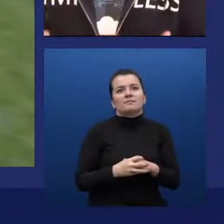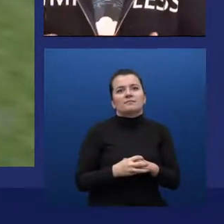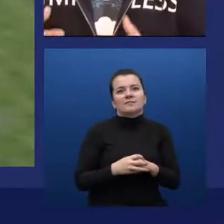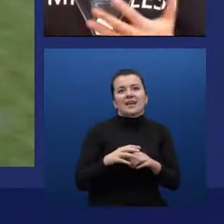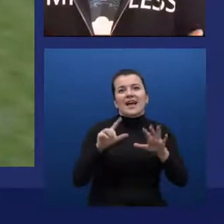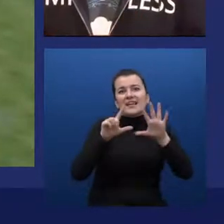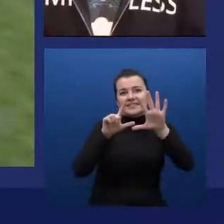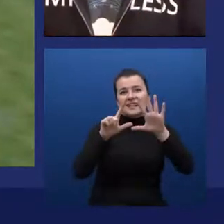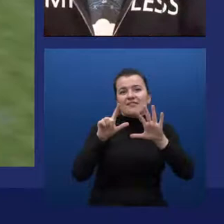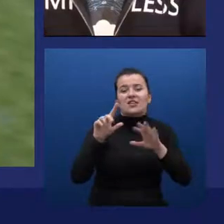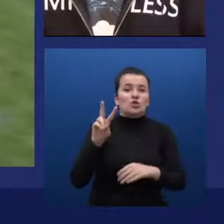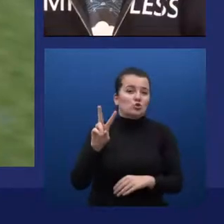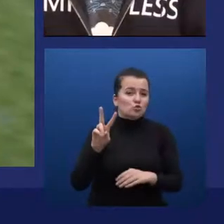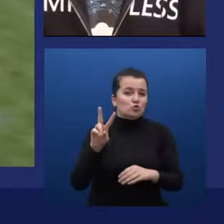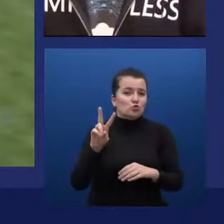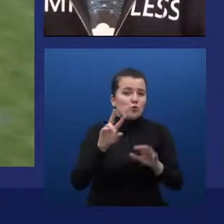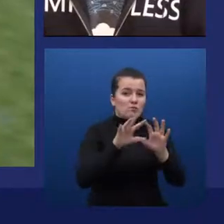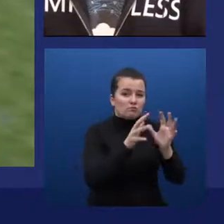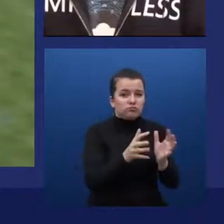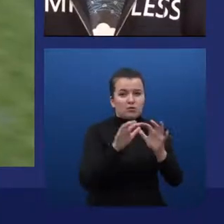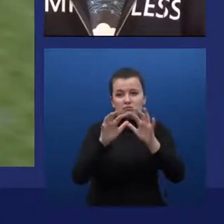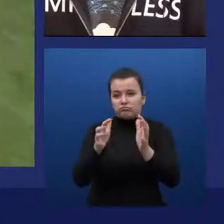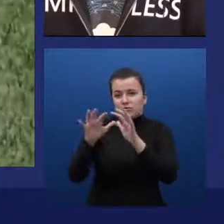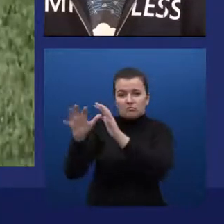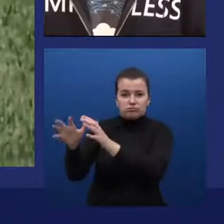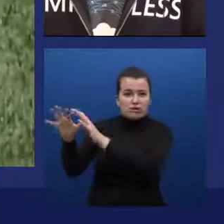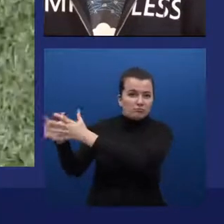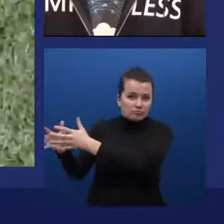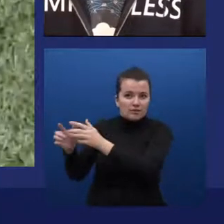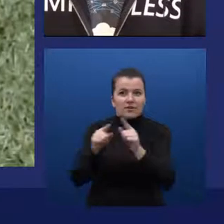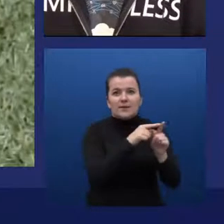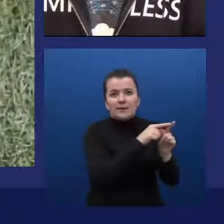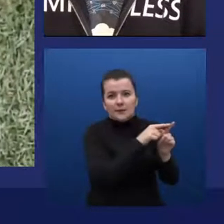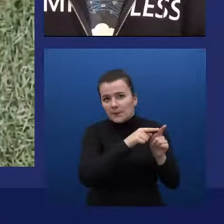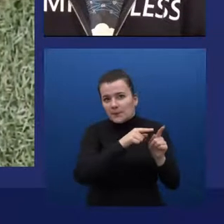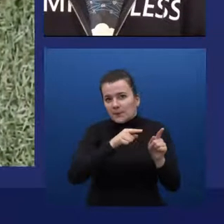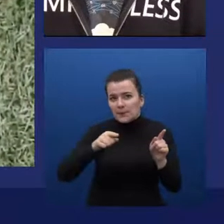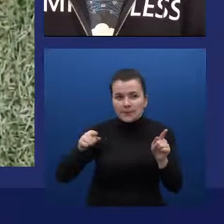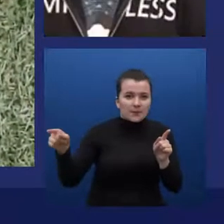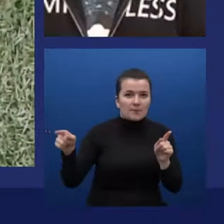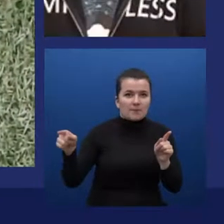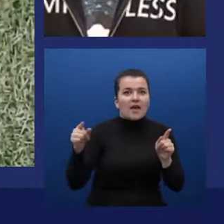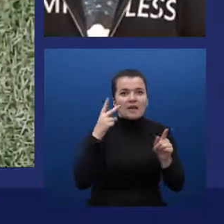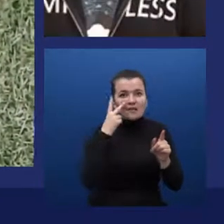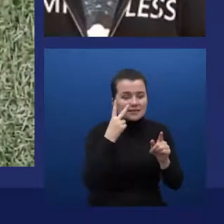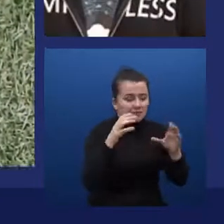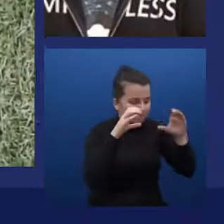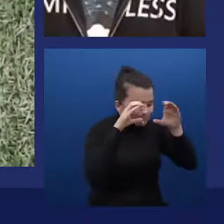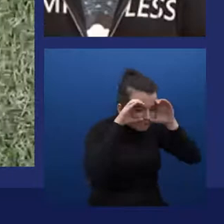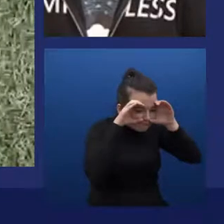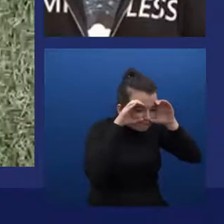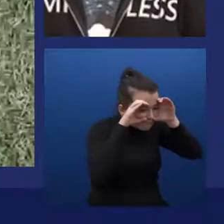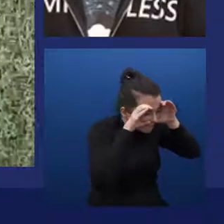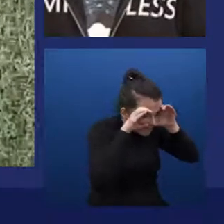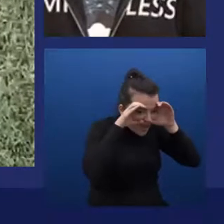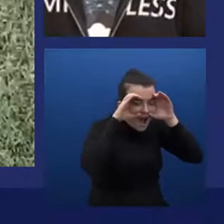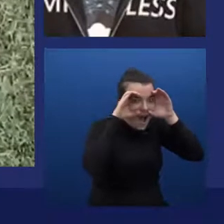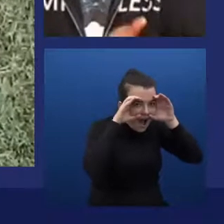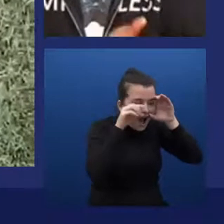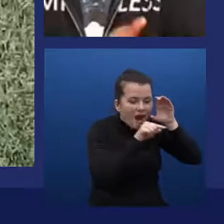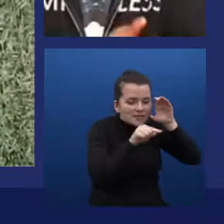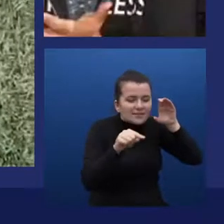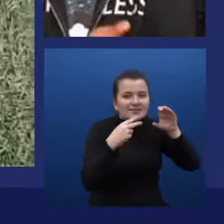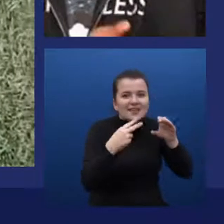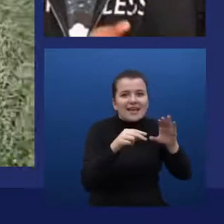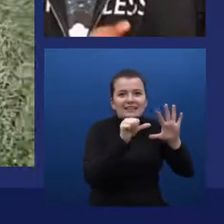know, 72 objects that it was going to go through and recognize. And in going through it, like, I can recognize that this is a basketball, 69%